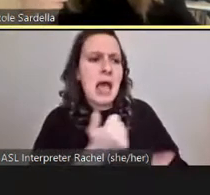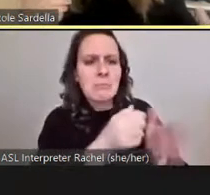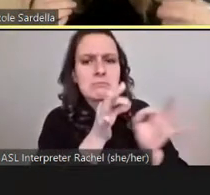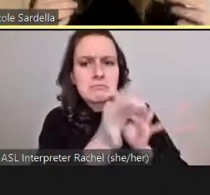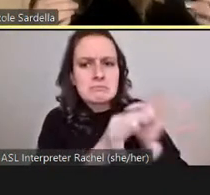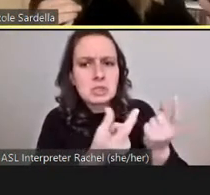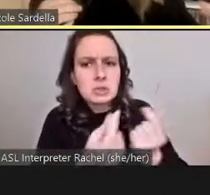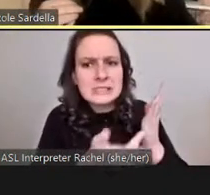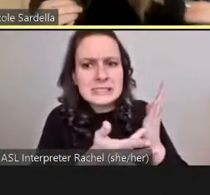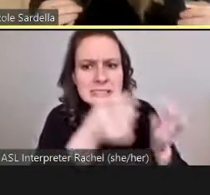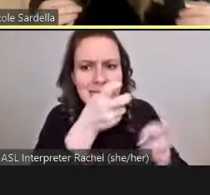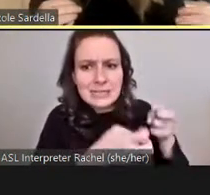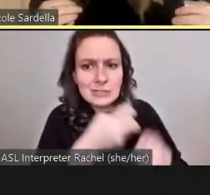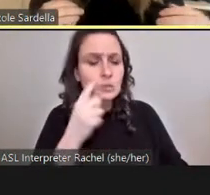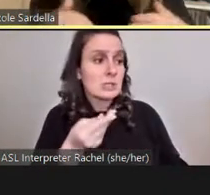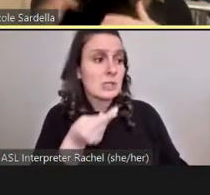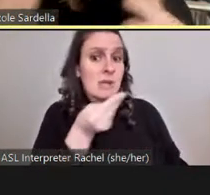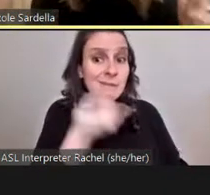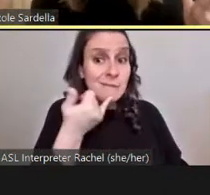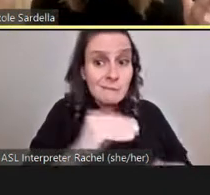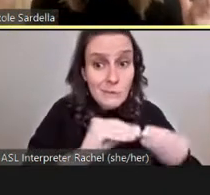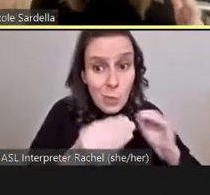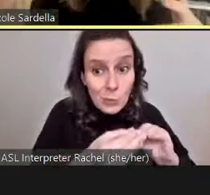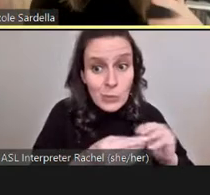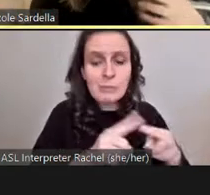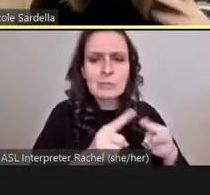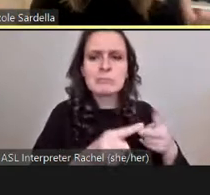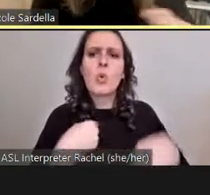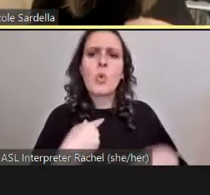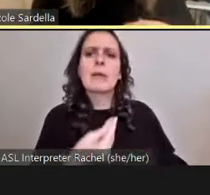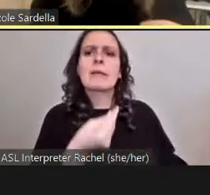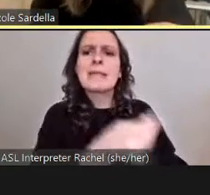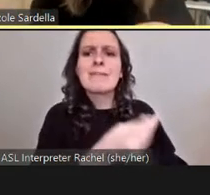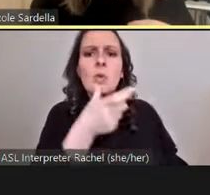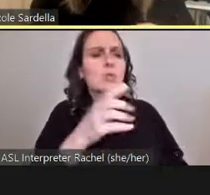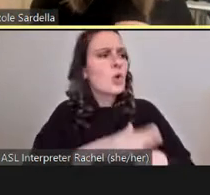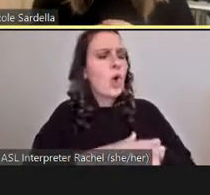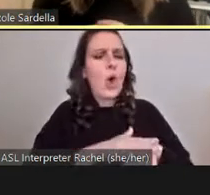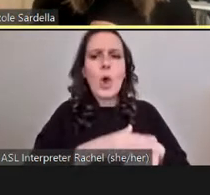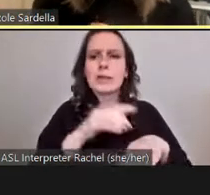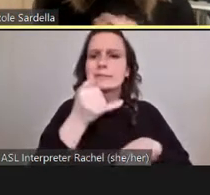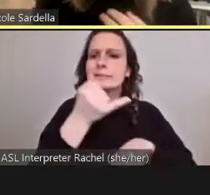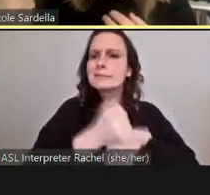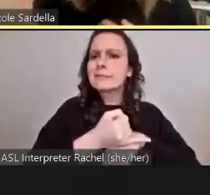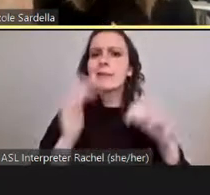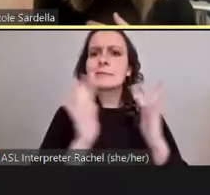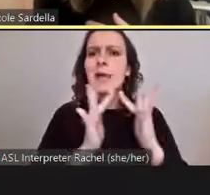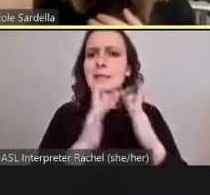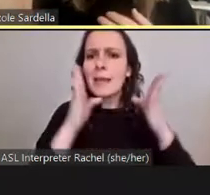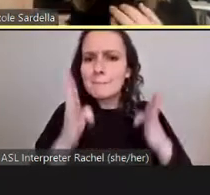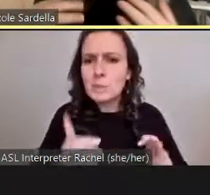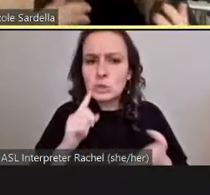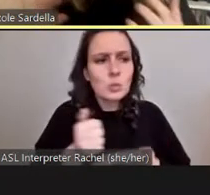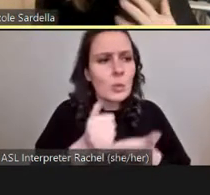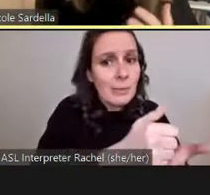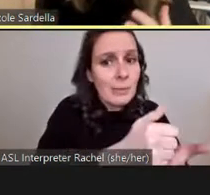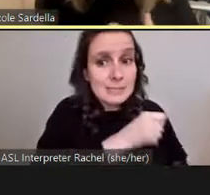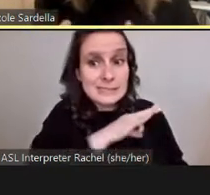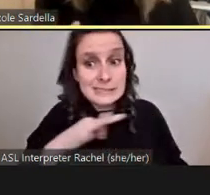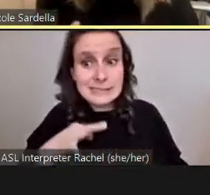providing them with sort of whoever is the on-site person to assist them, whether it's staff